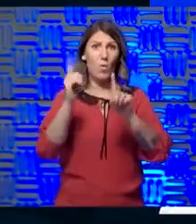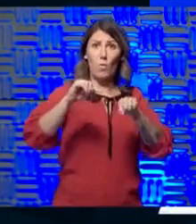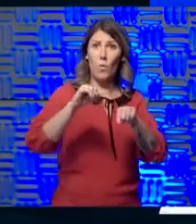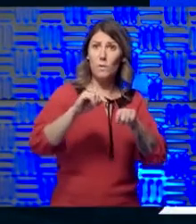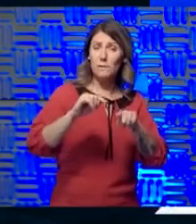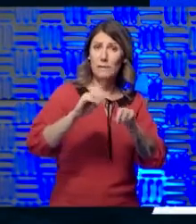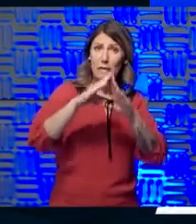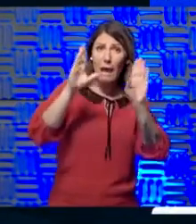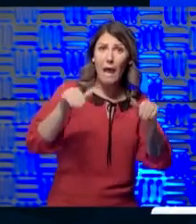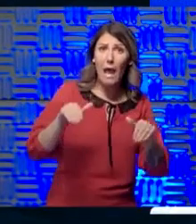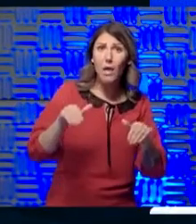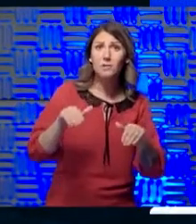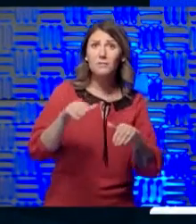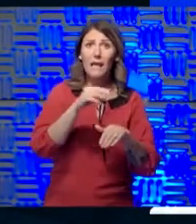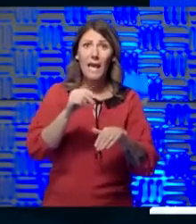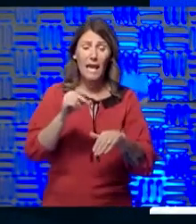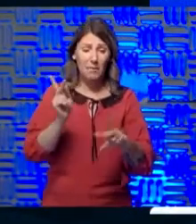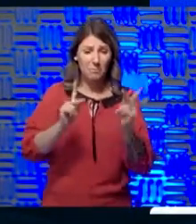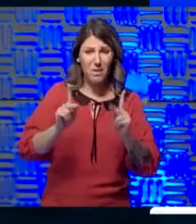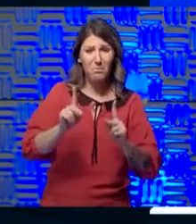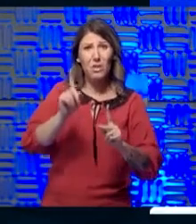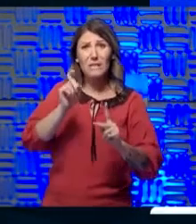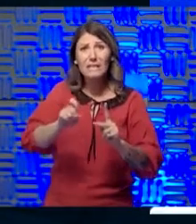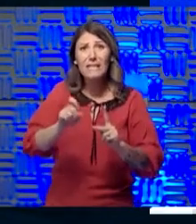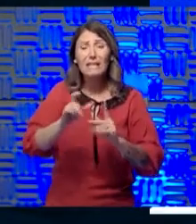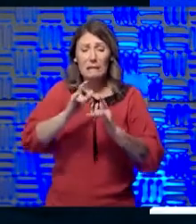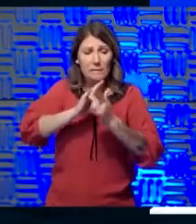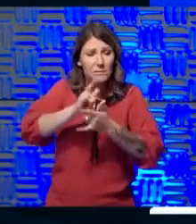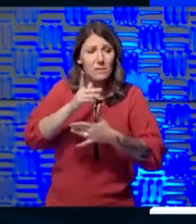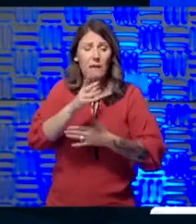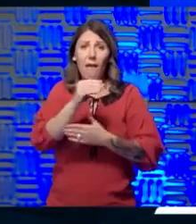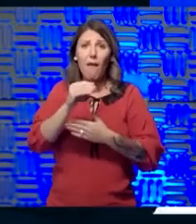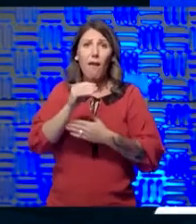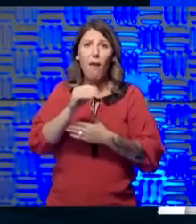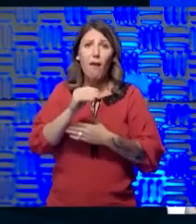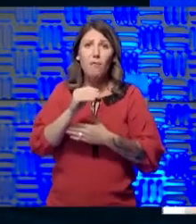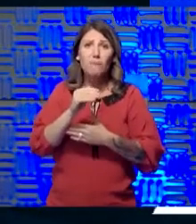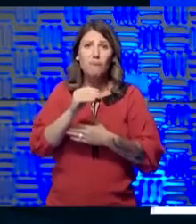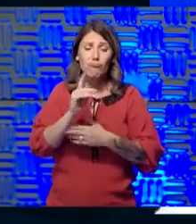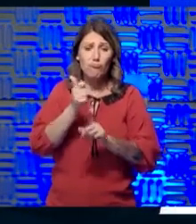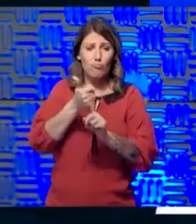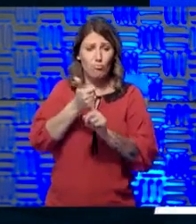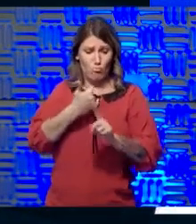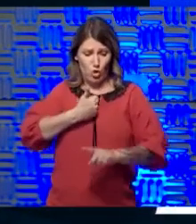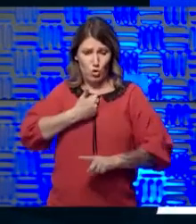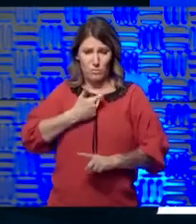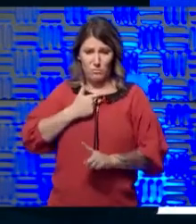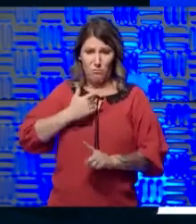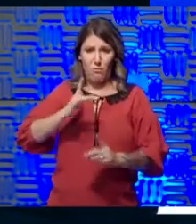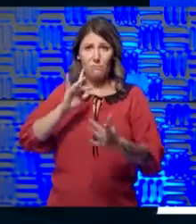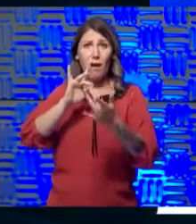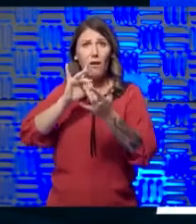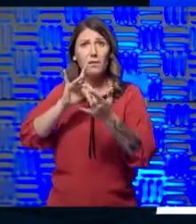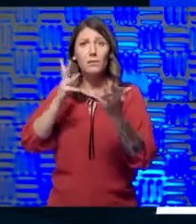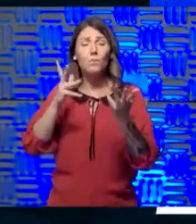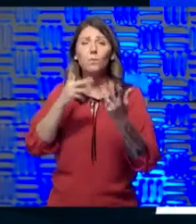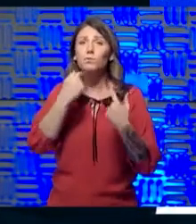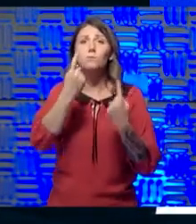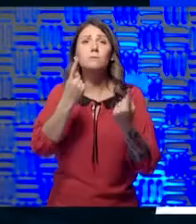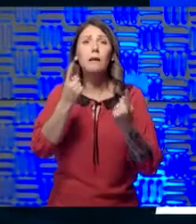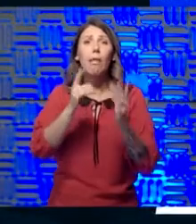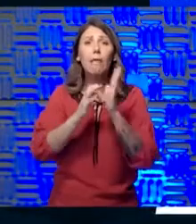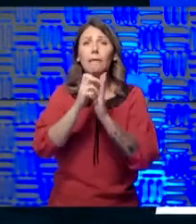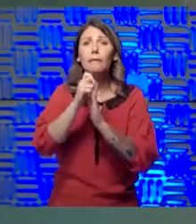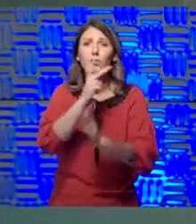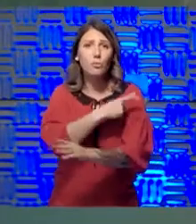society are starved for intimacy and personal contact. What are you telling cancer patients about that? Yeah, we